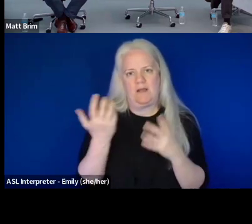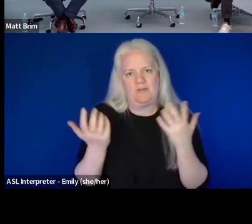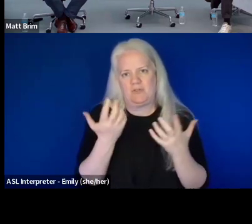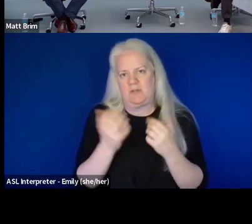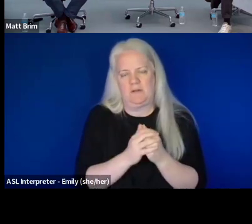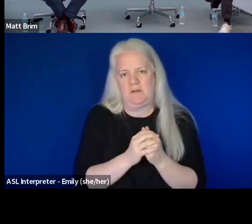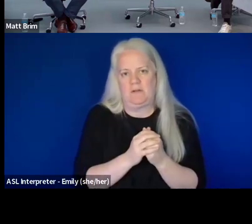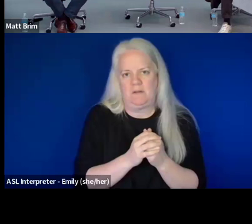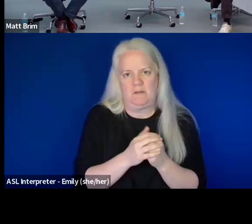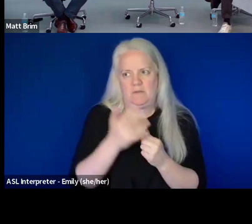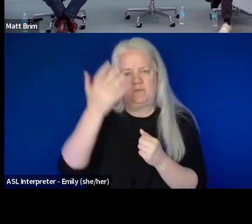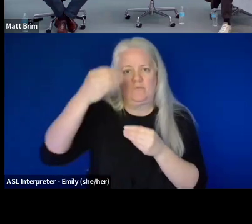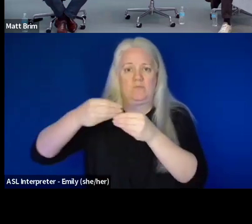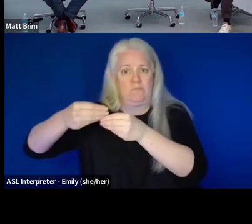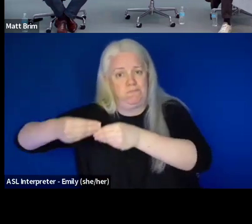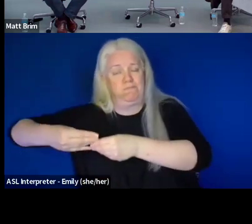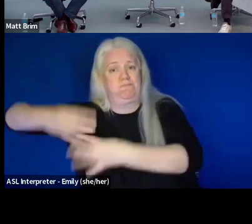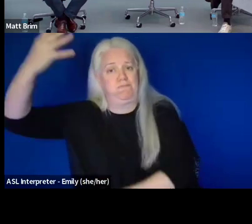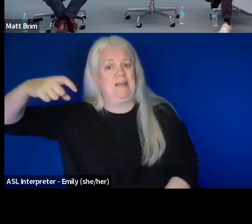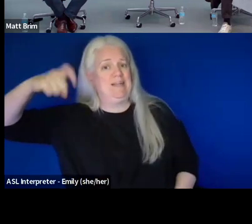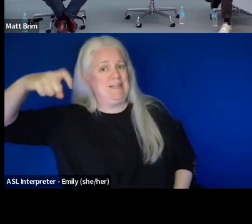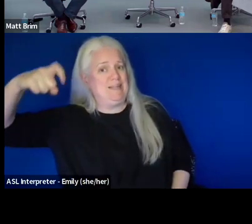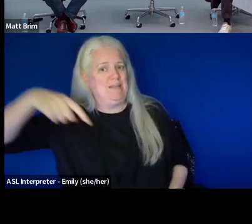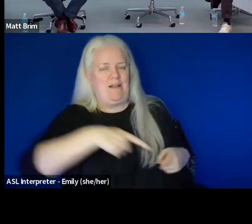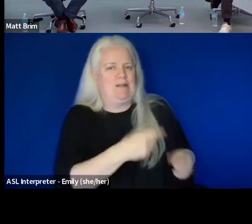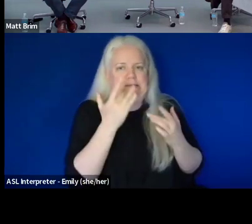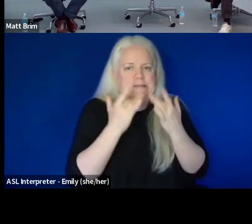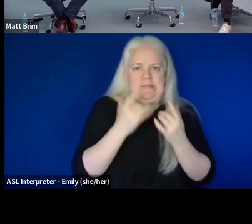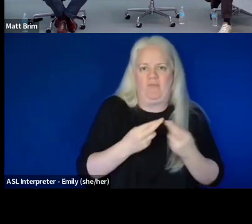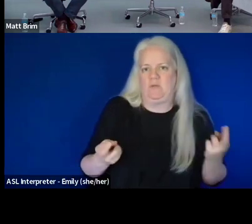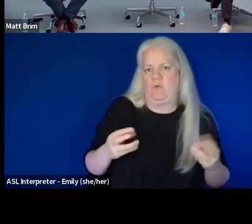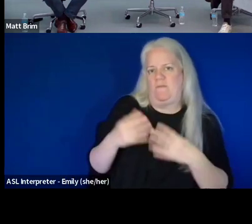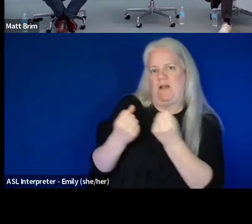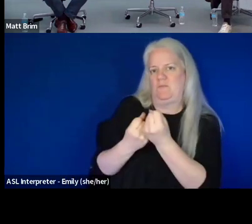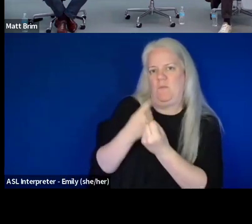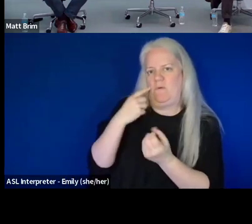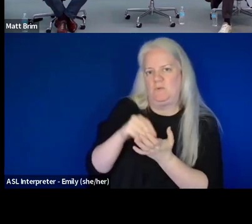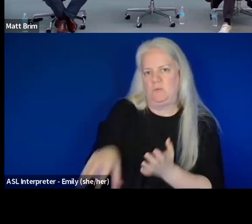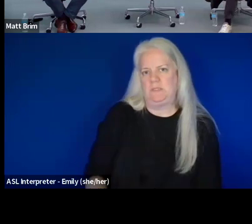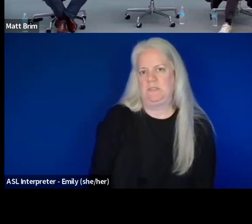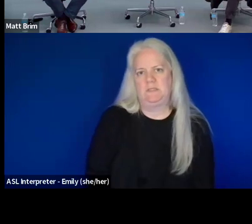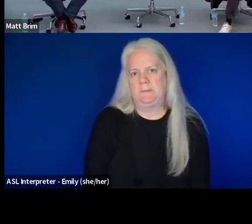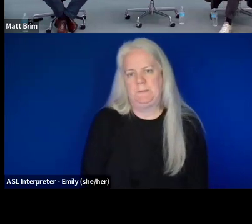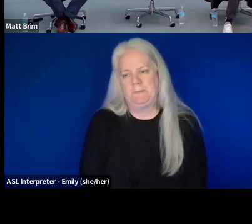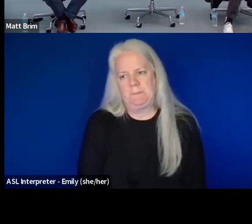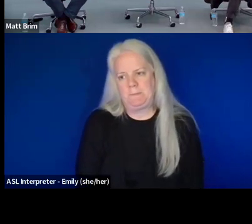wave of need and not enough resources for them to provide support for their students.